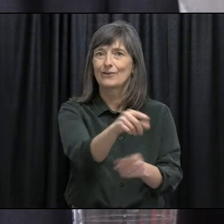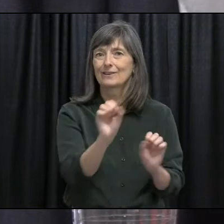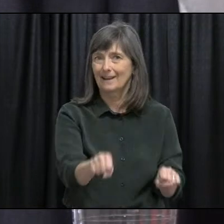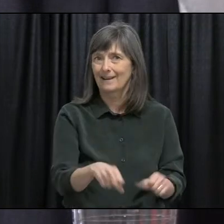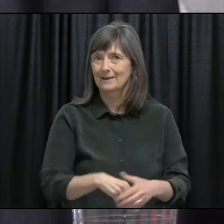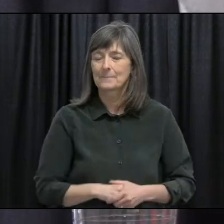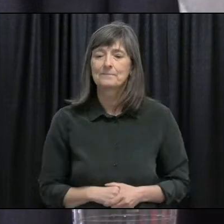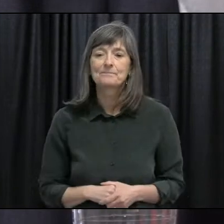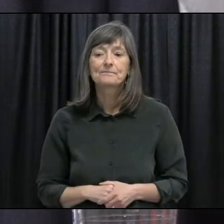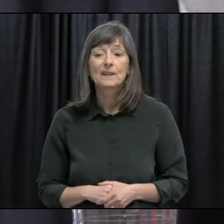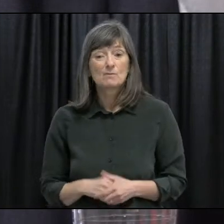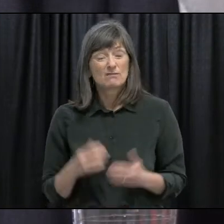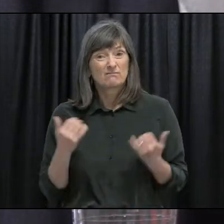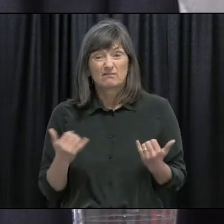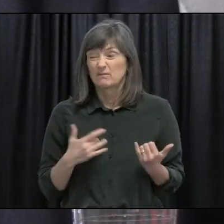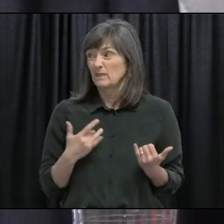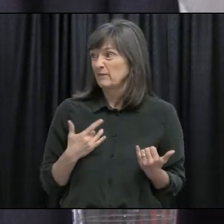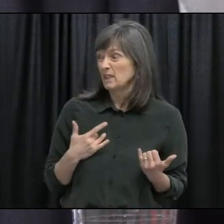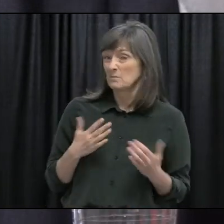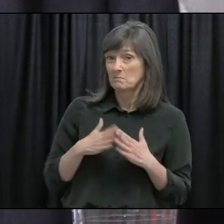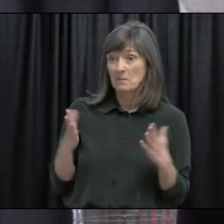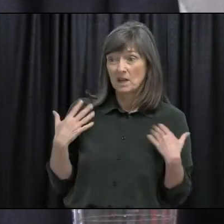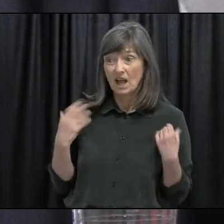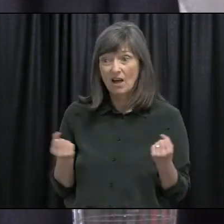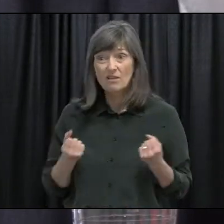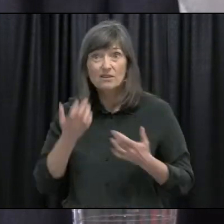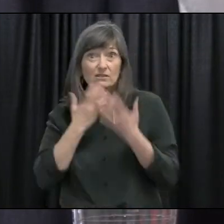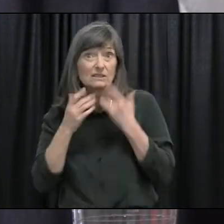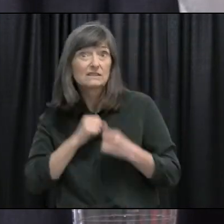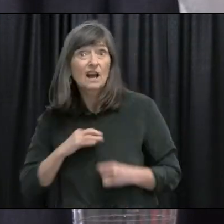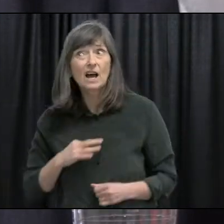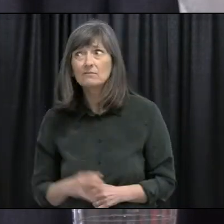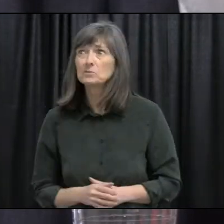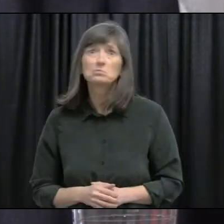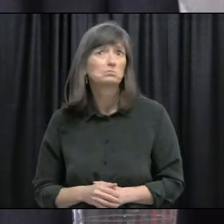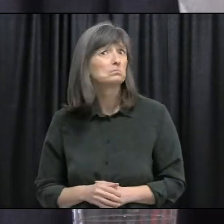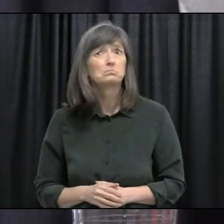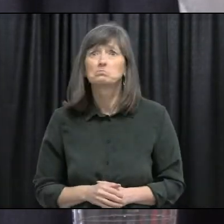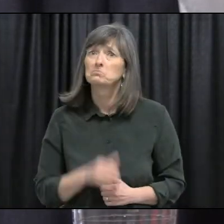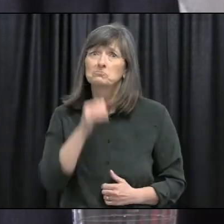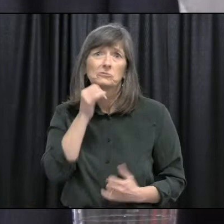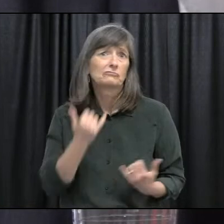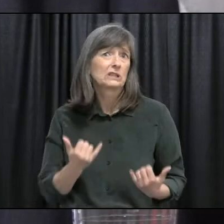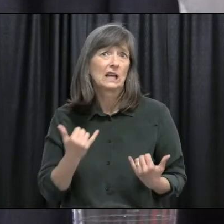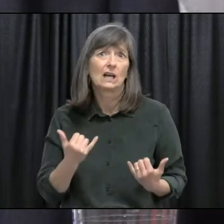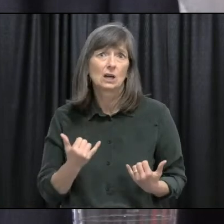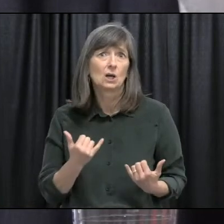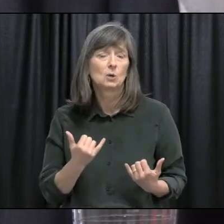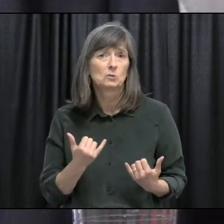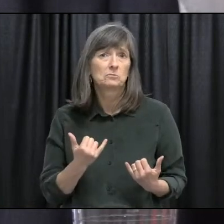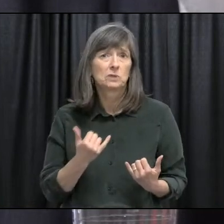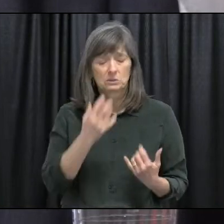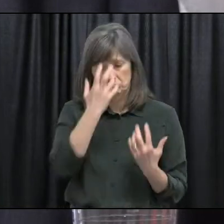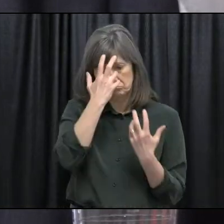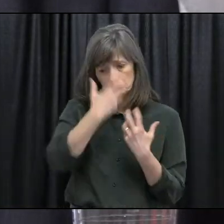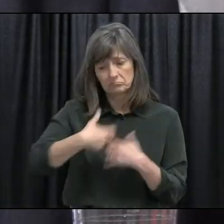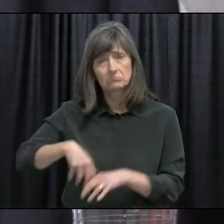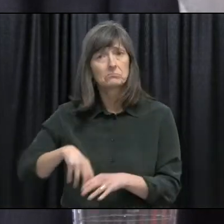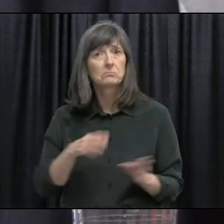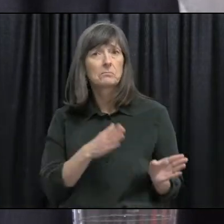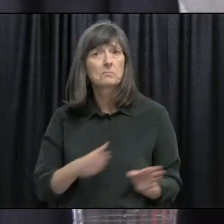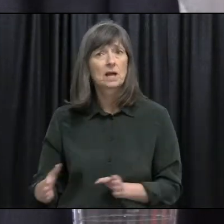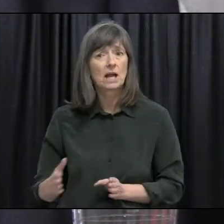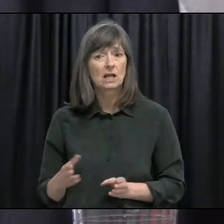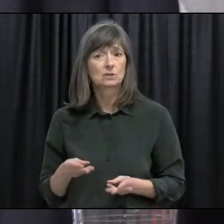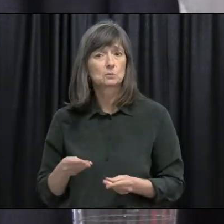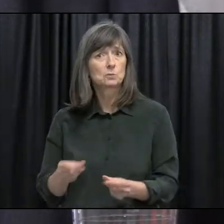challenges from a human resource public health issue in delivering the doses we're going to get. We'd love to be in a position where we